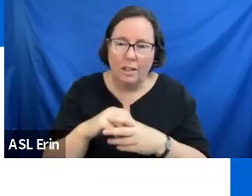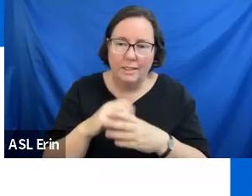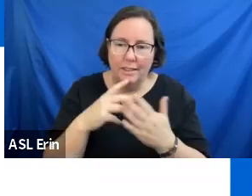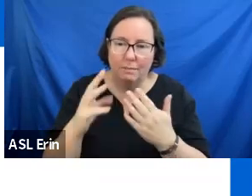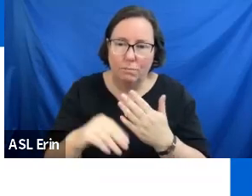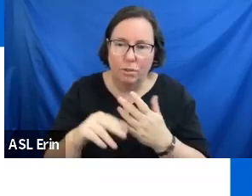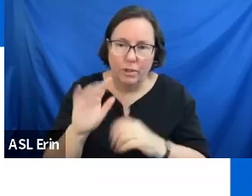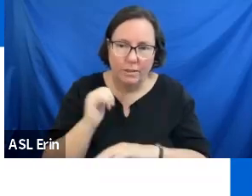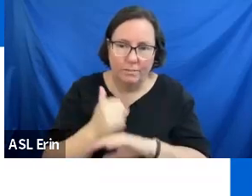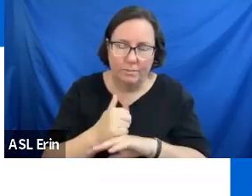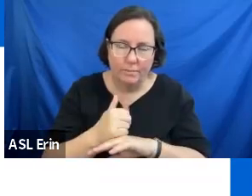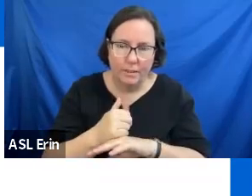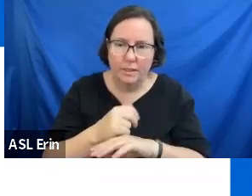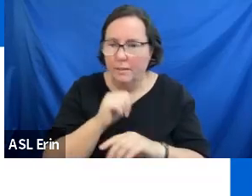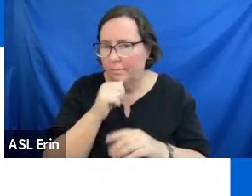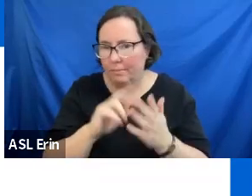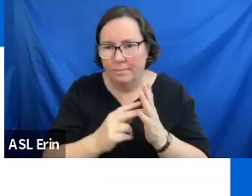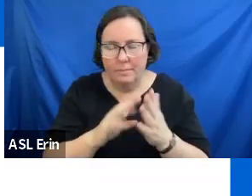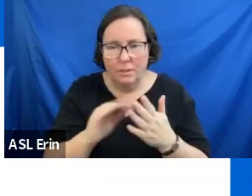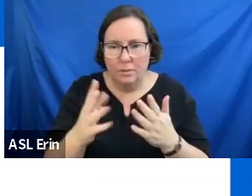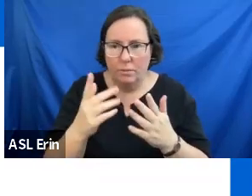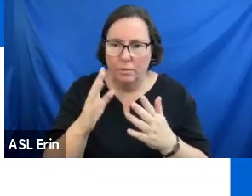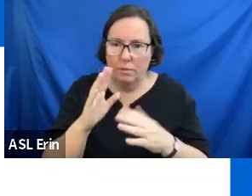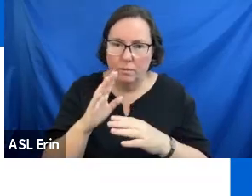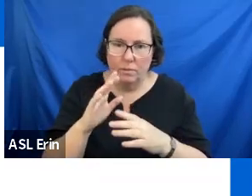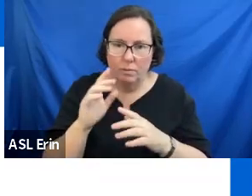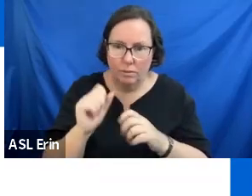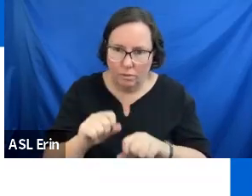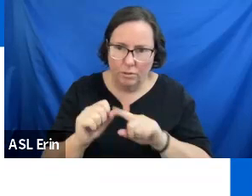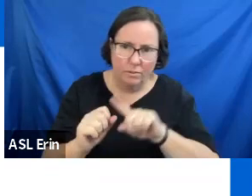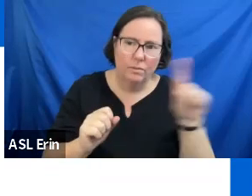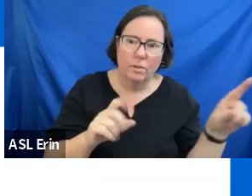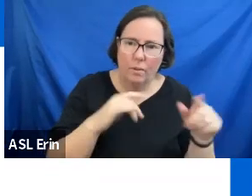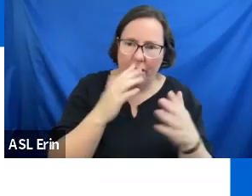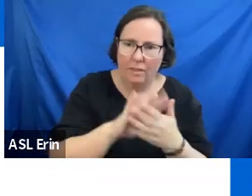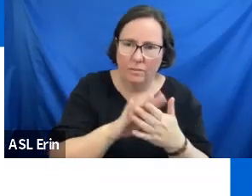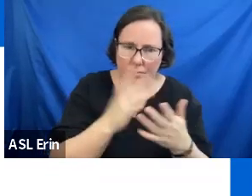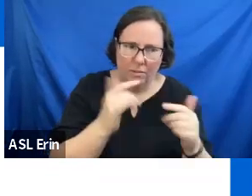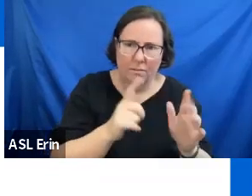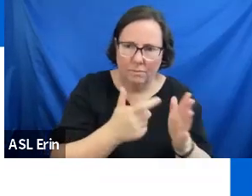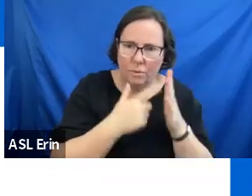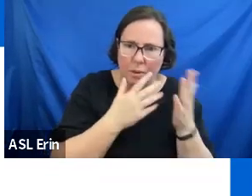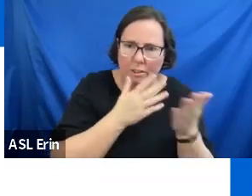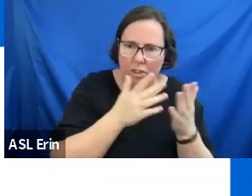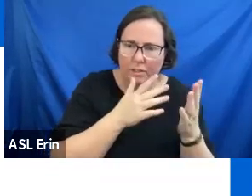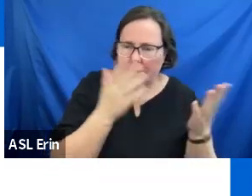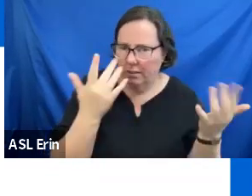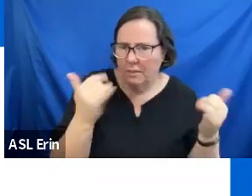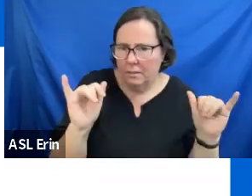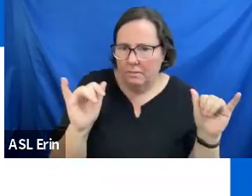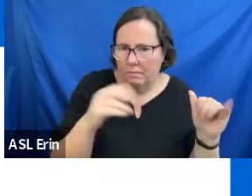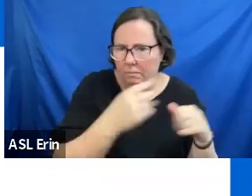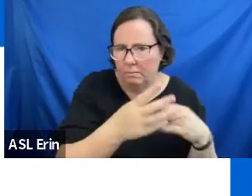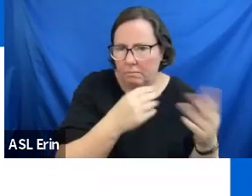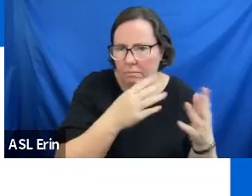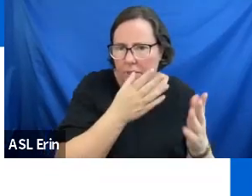programs, but that doesn't mean a student on a spectrum might not go to another school and still be provided the